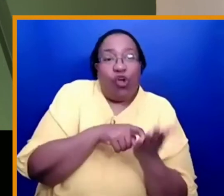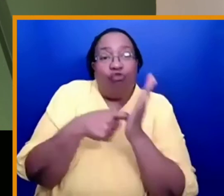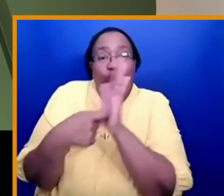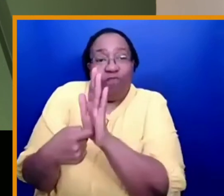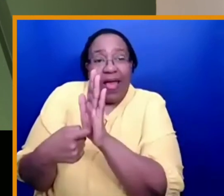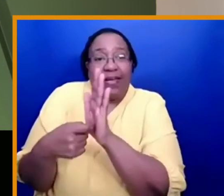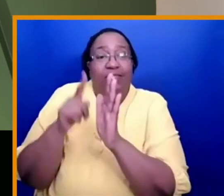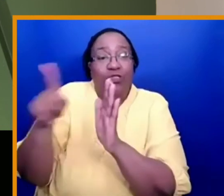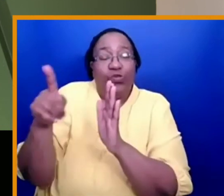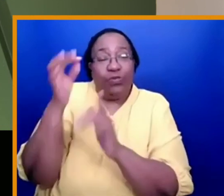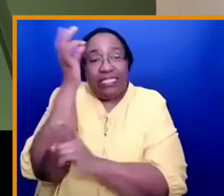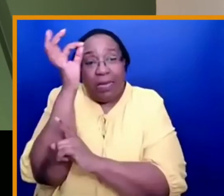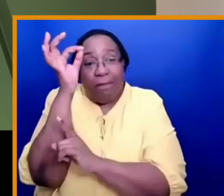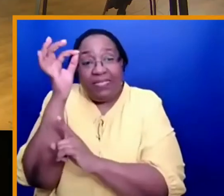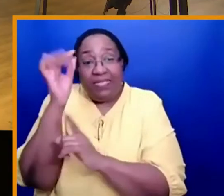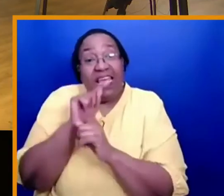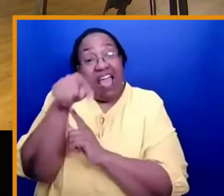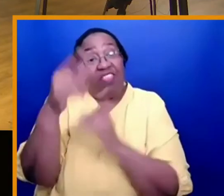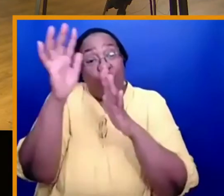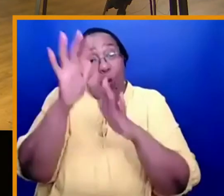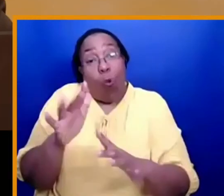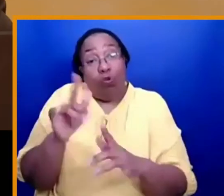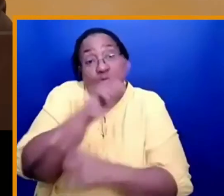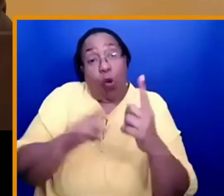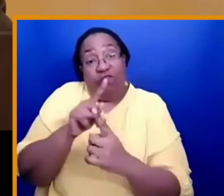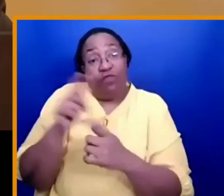Conference. Thank you, Conference.